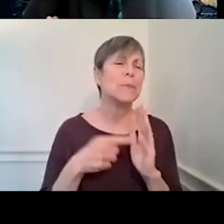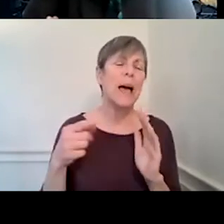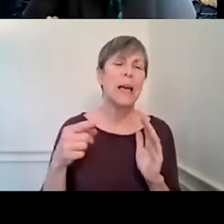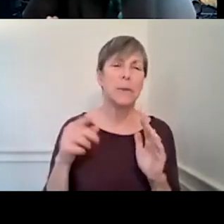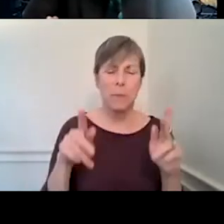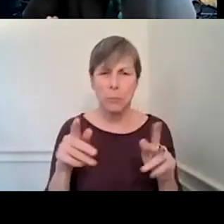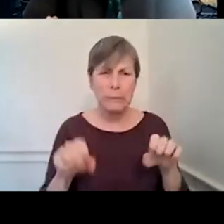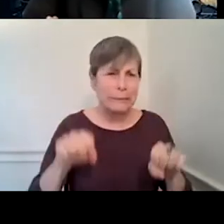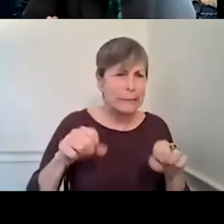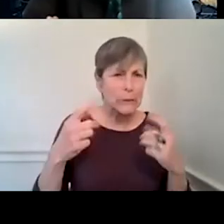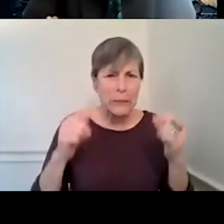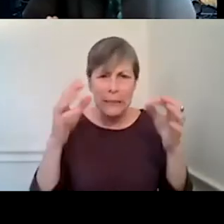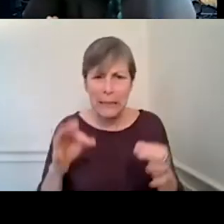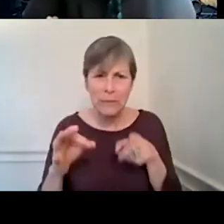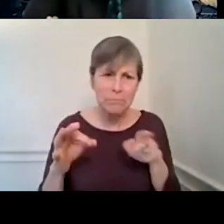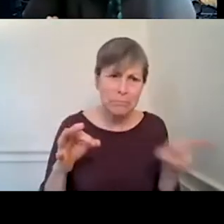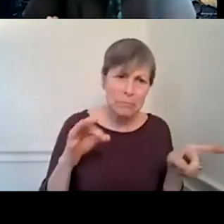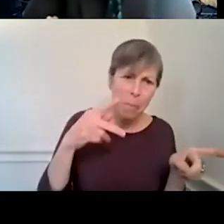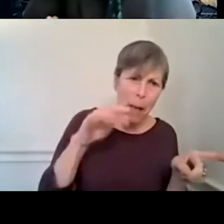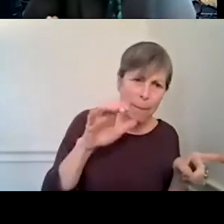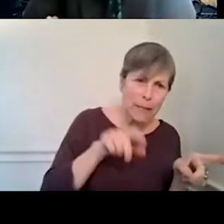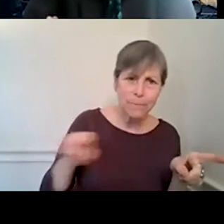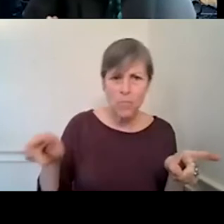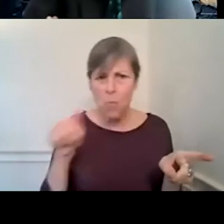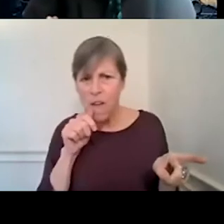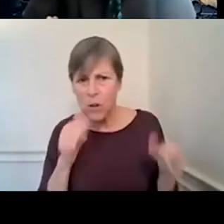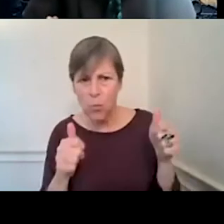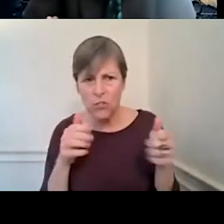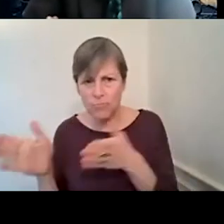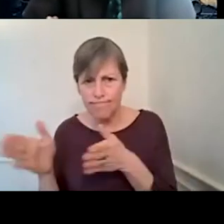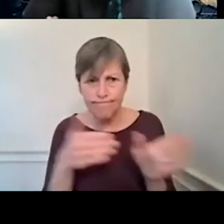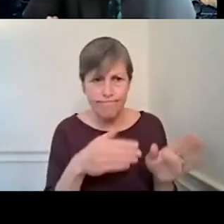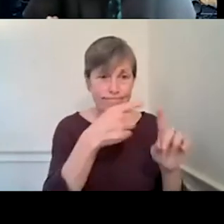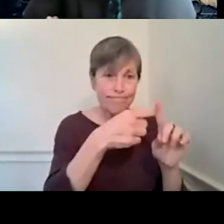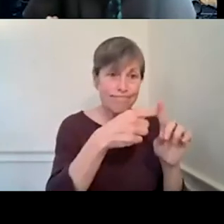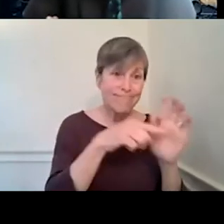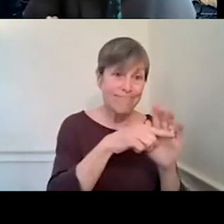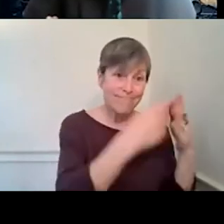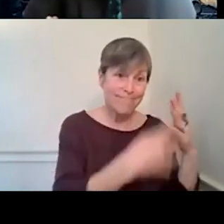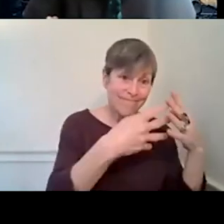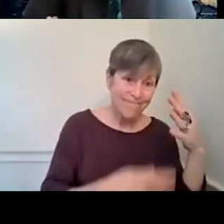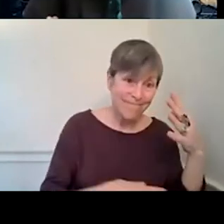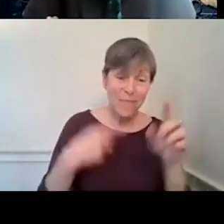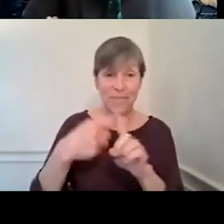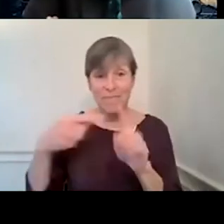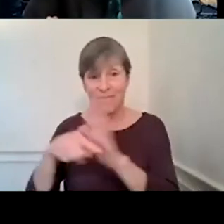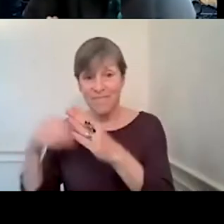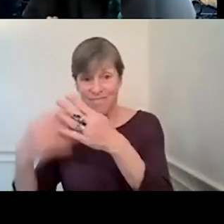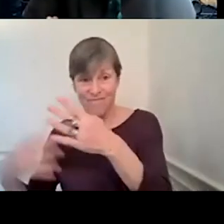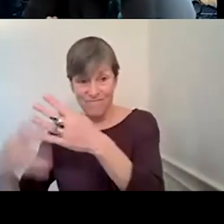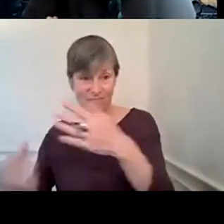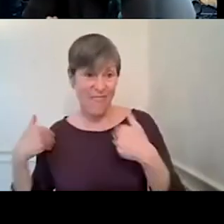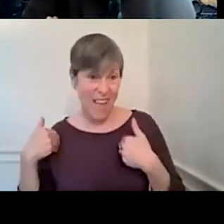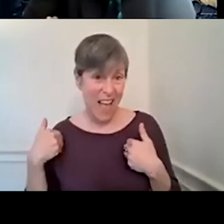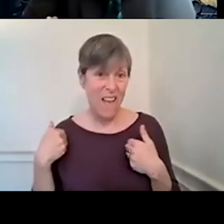public versus private. And, you know, there are trade-offs in each one. But, you know, be it public or private, I think you could be